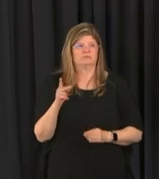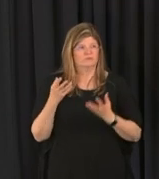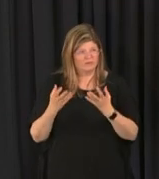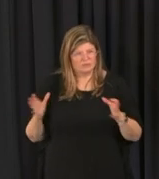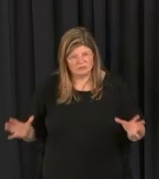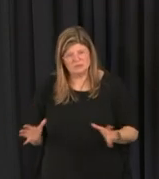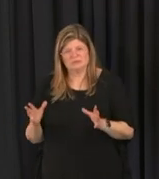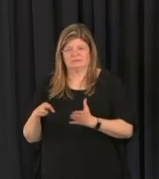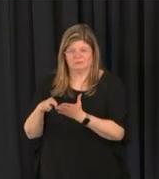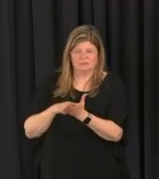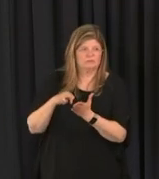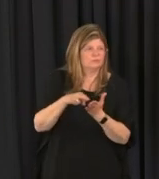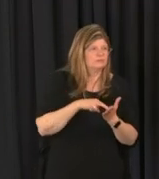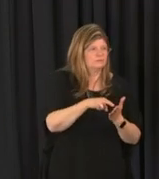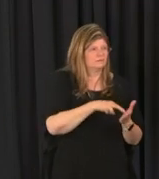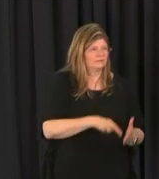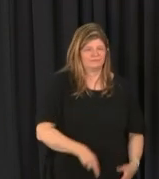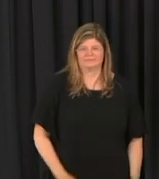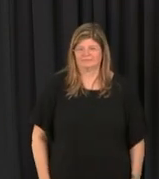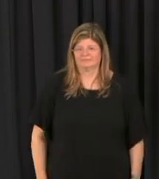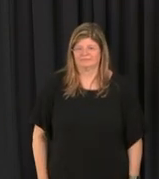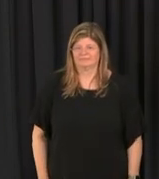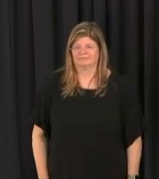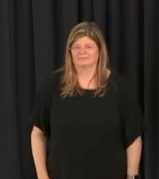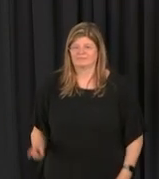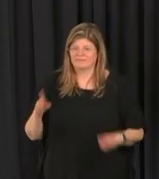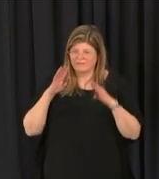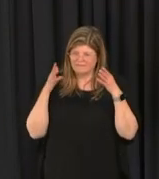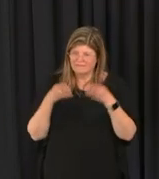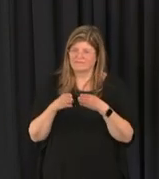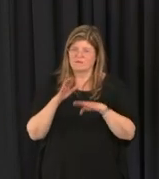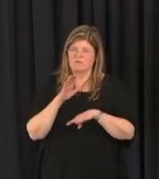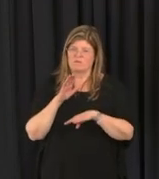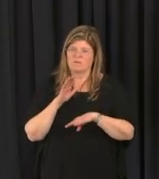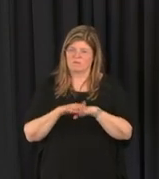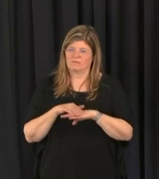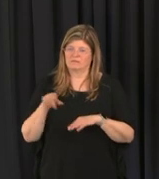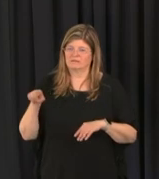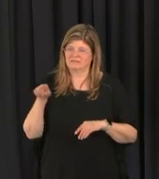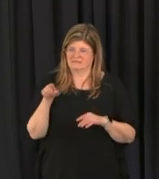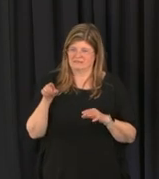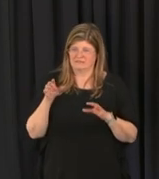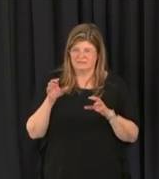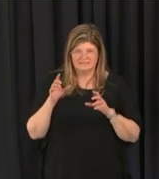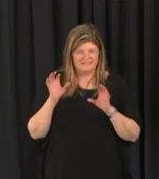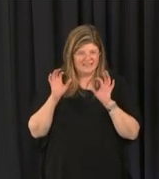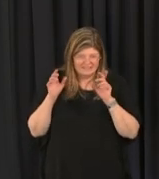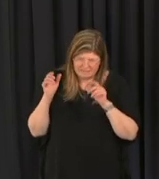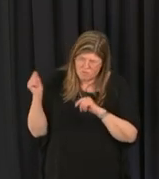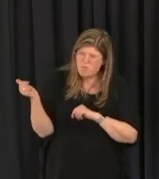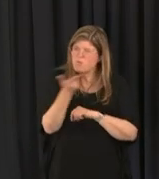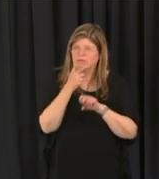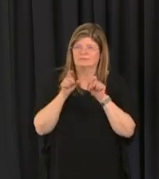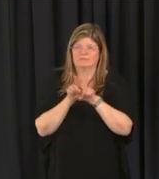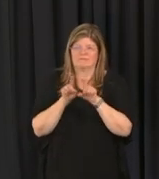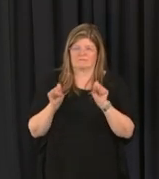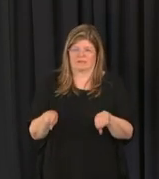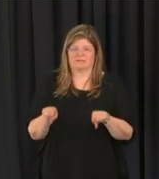for severe disease, hospitalization, and death, we can focus on getting as many of them registered and vaccinated as soon as possible.